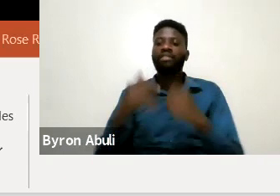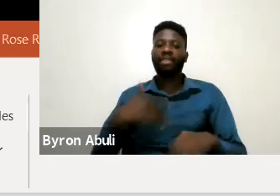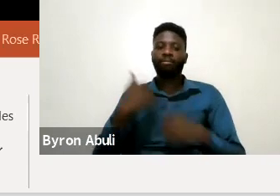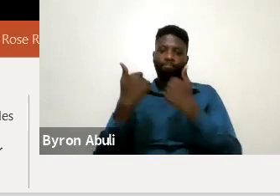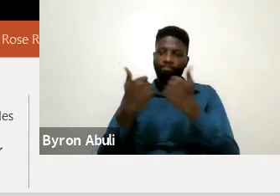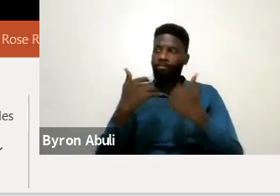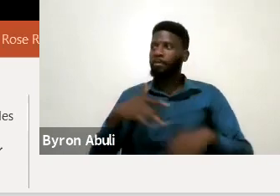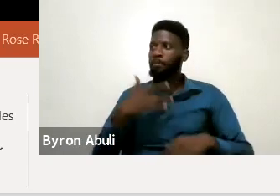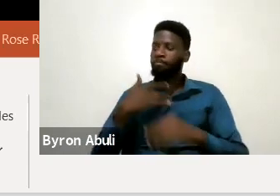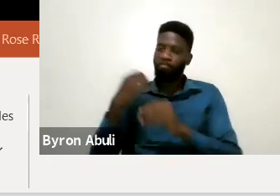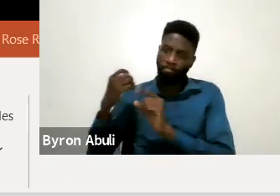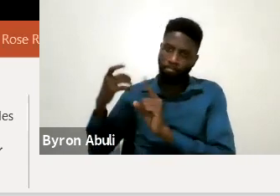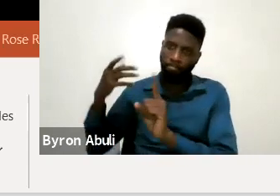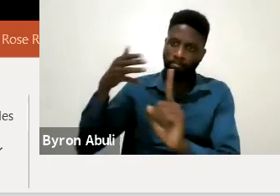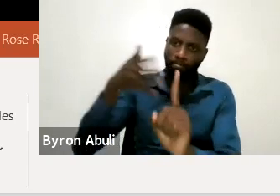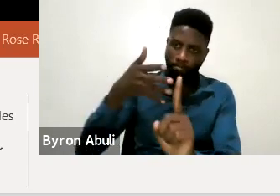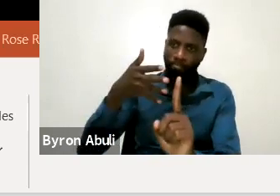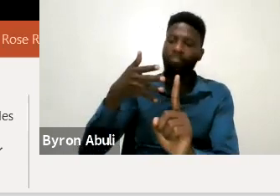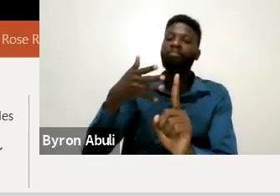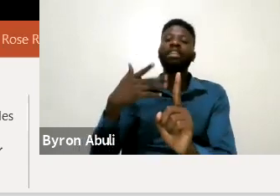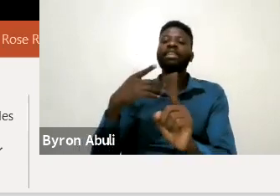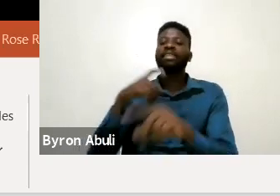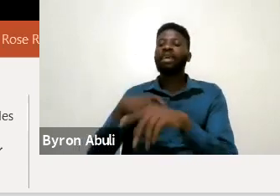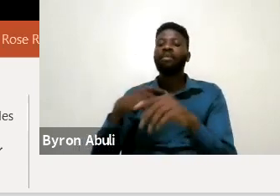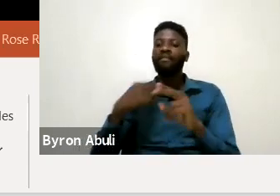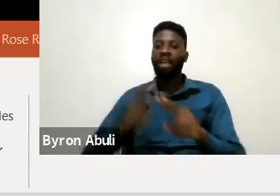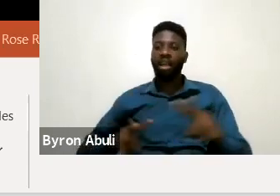especially with values like honesty, with values like,